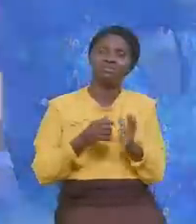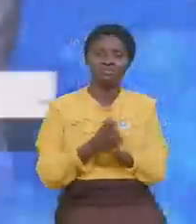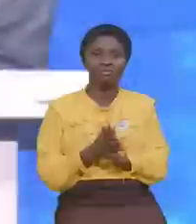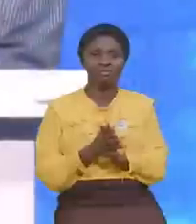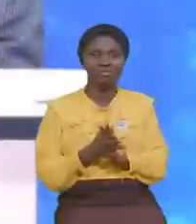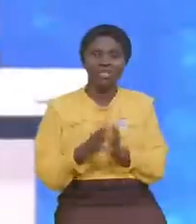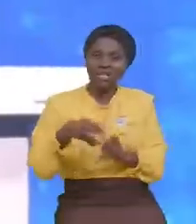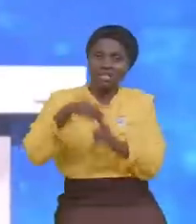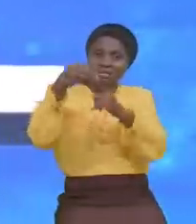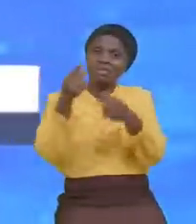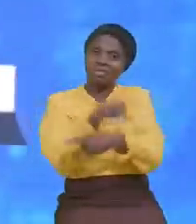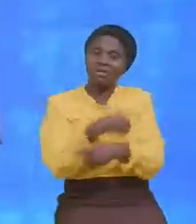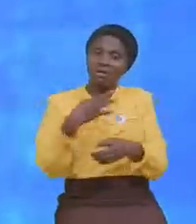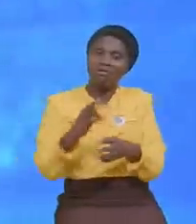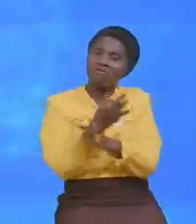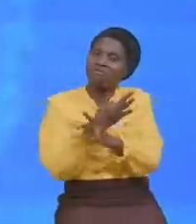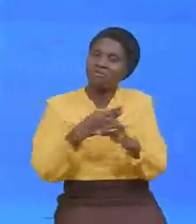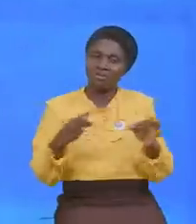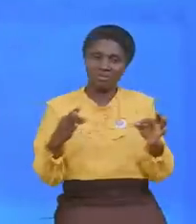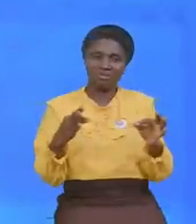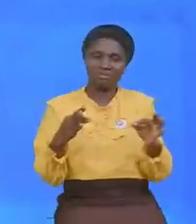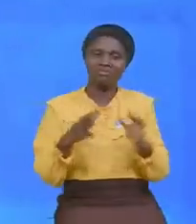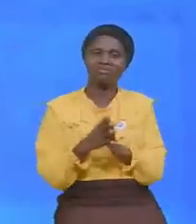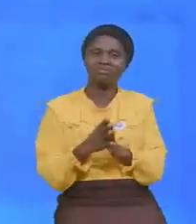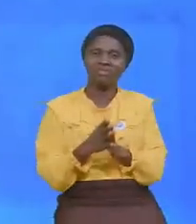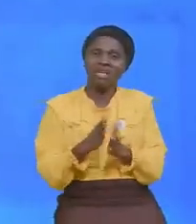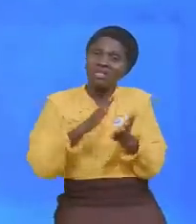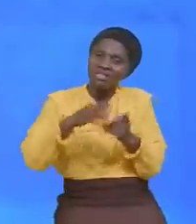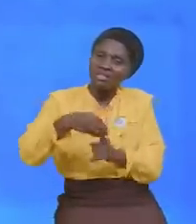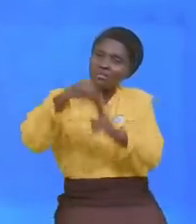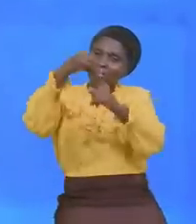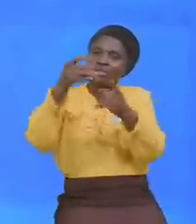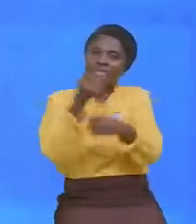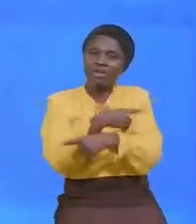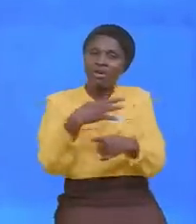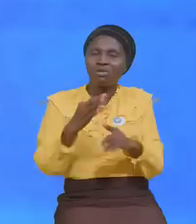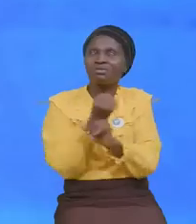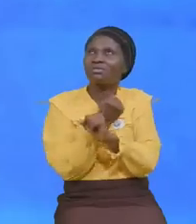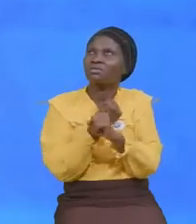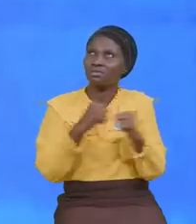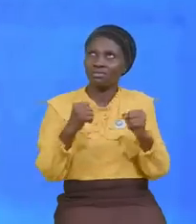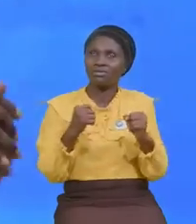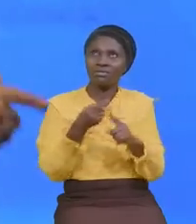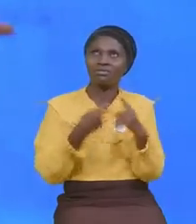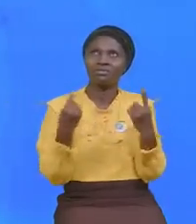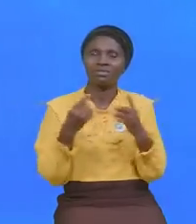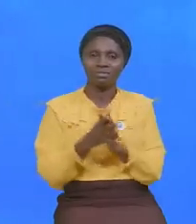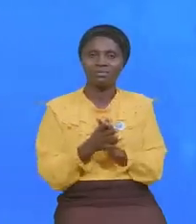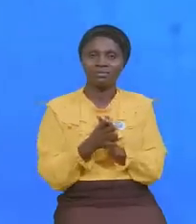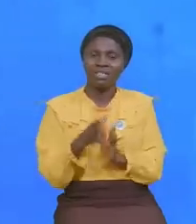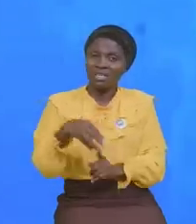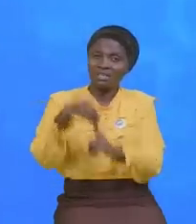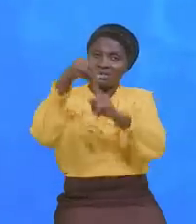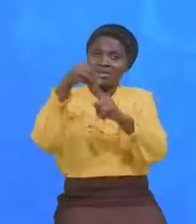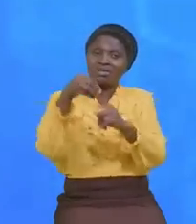Special day of freedom. Special day of salvation. Special